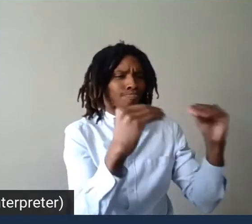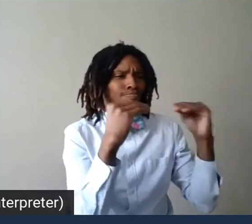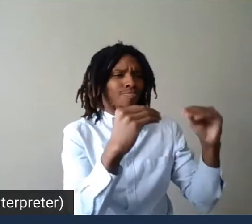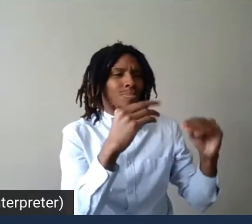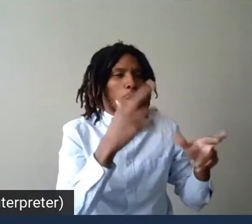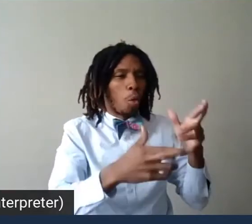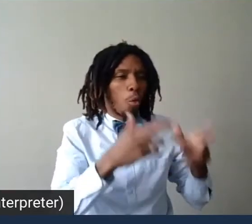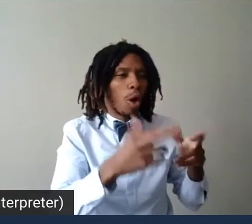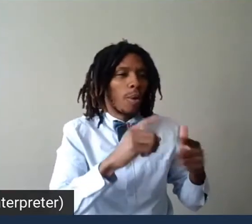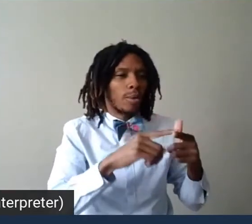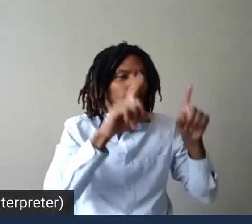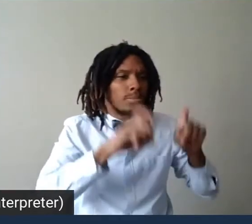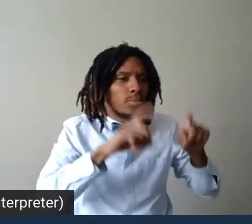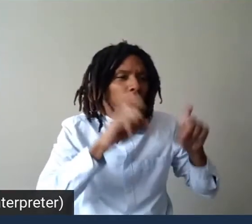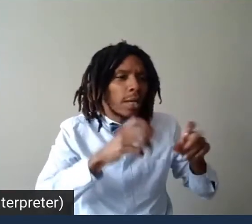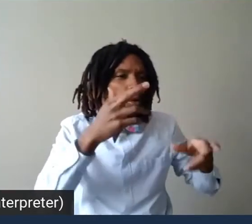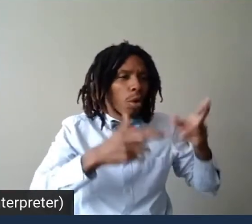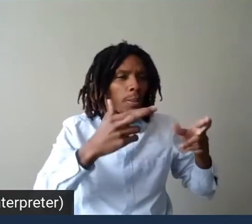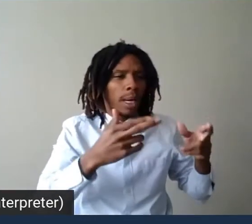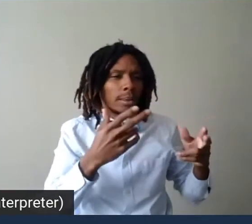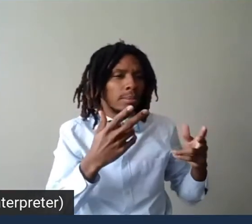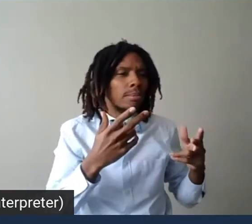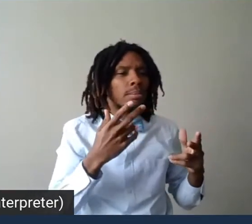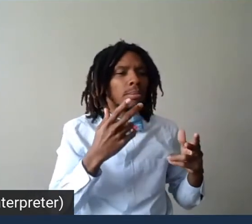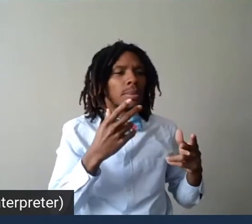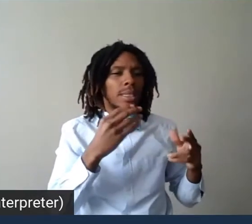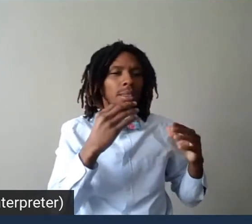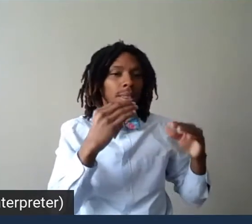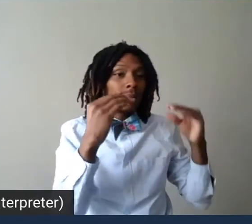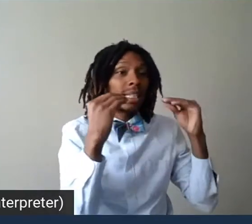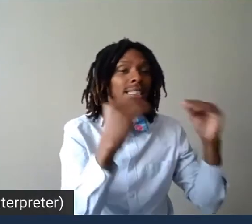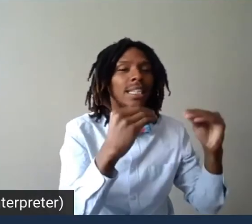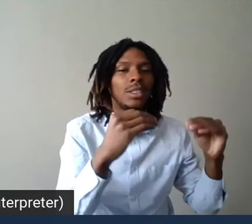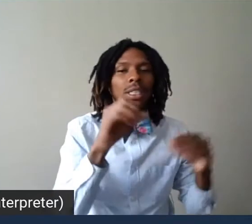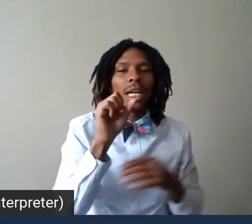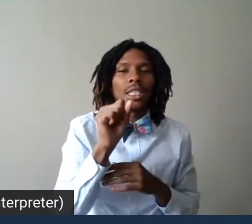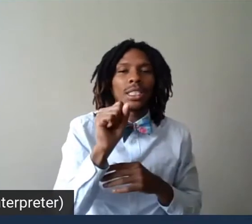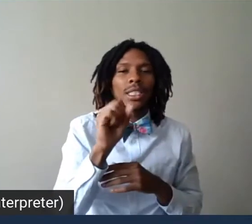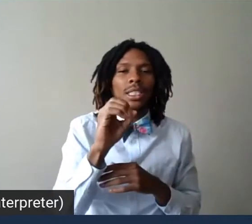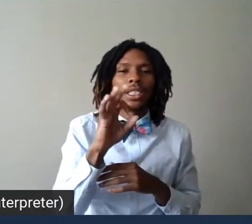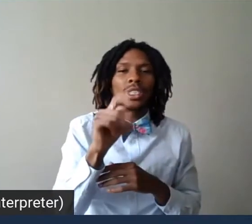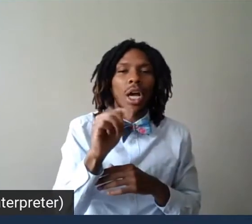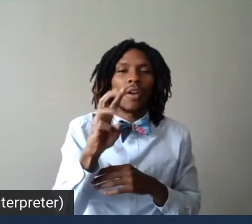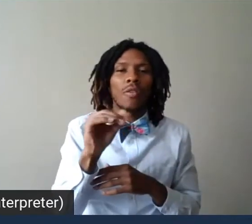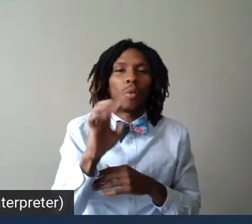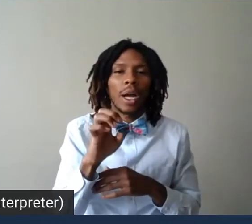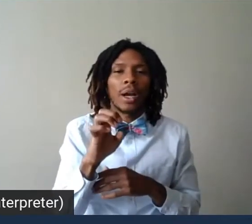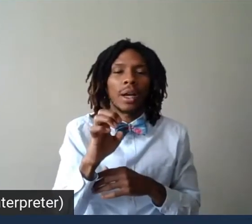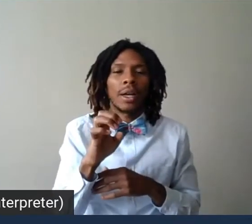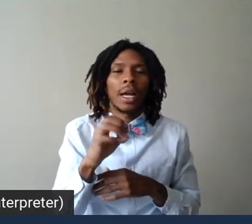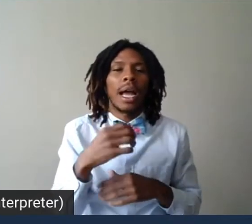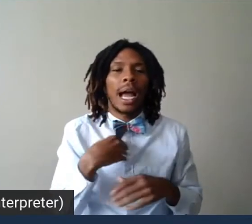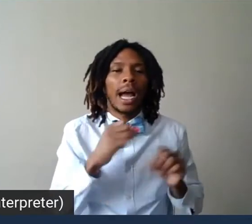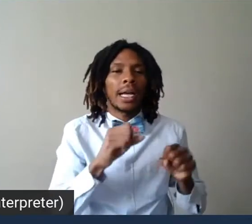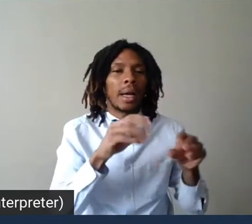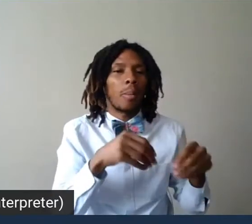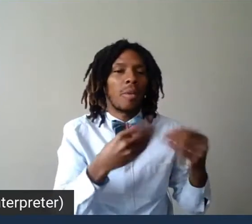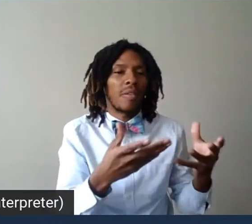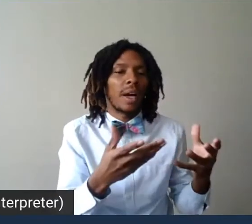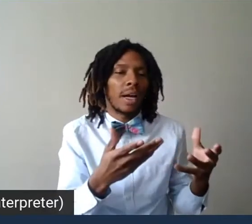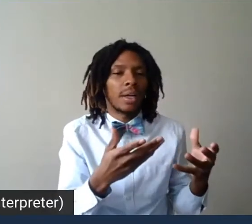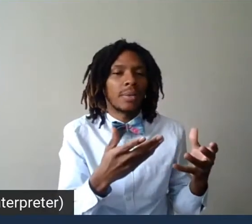or to test the robot or basically to test the software that's using the robot, I can provide it